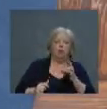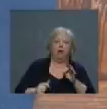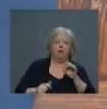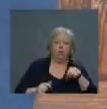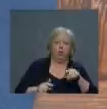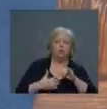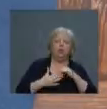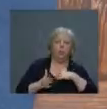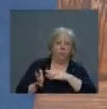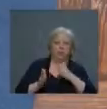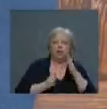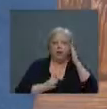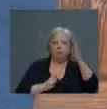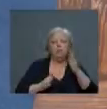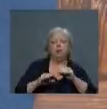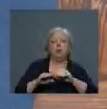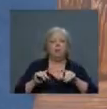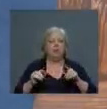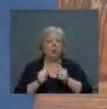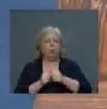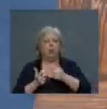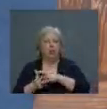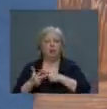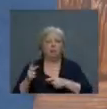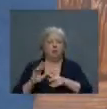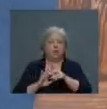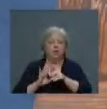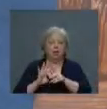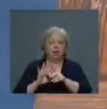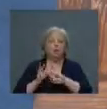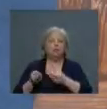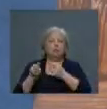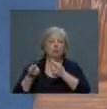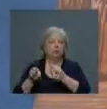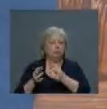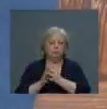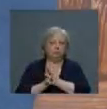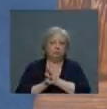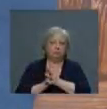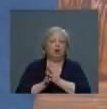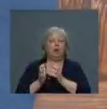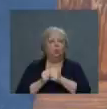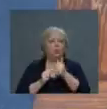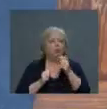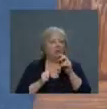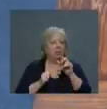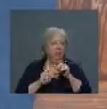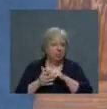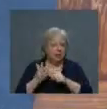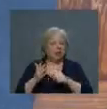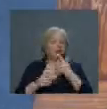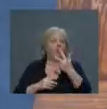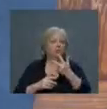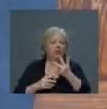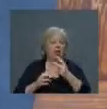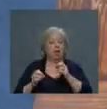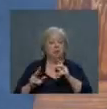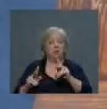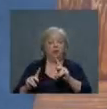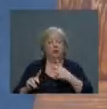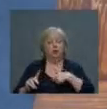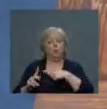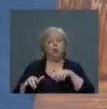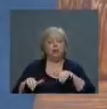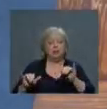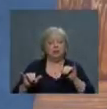with these three contracts or these three resolution, these three opportunities, we do still